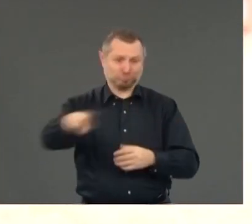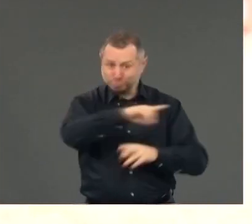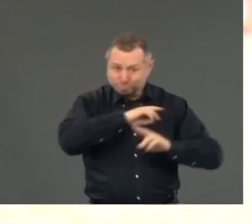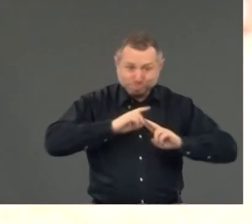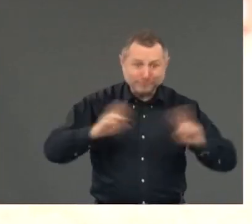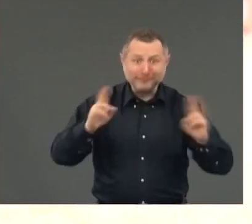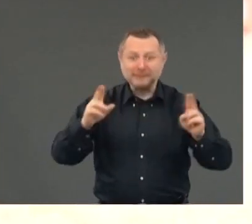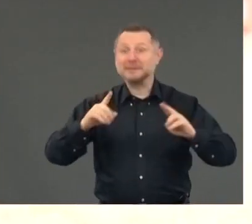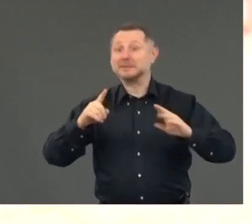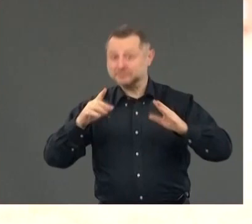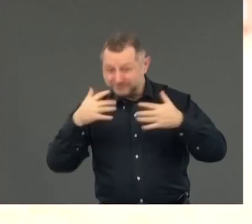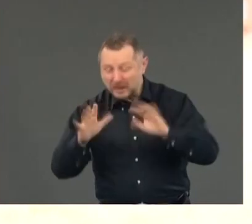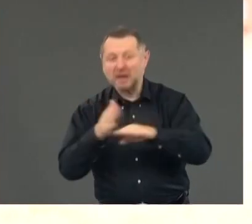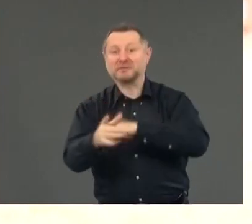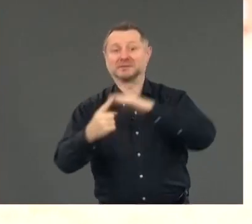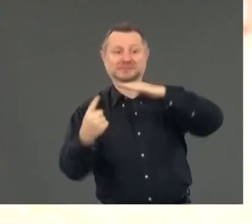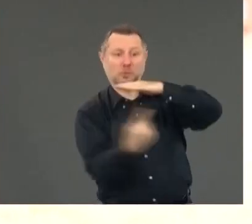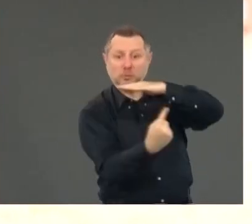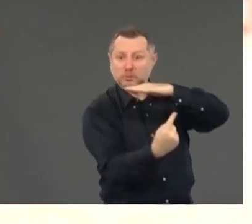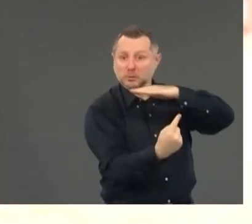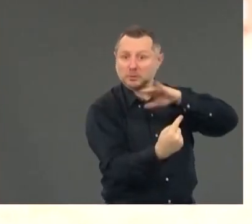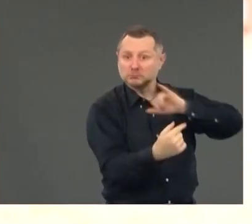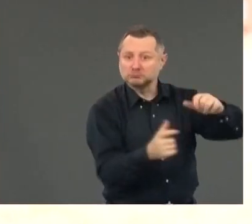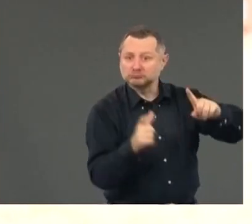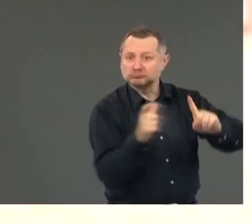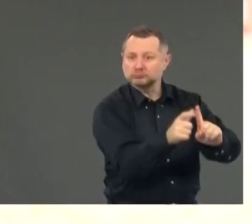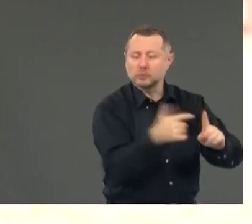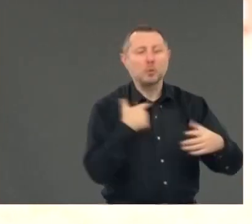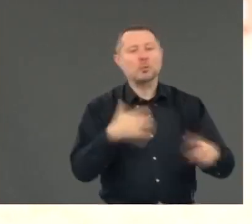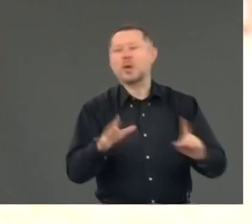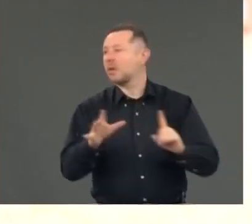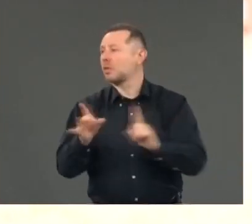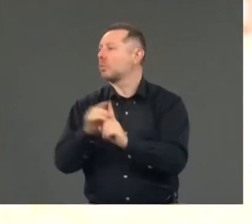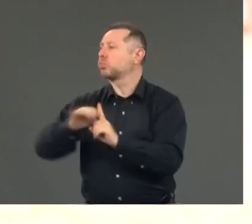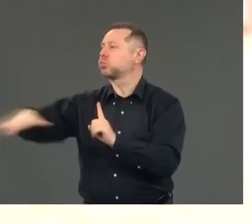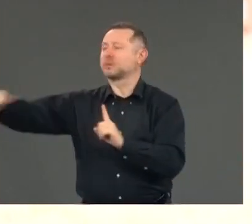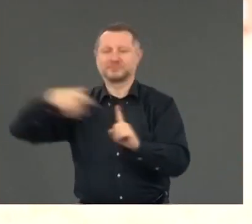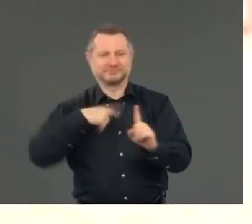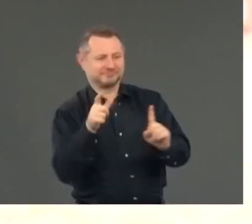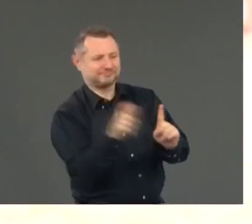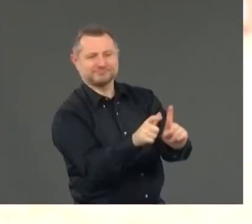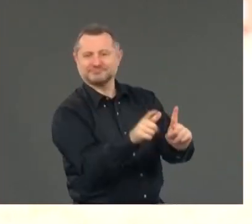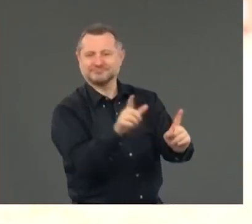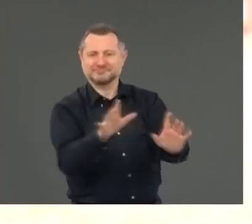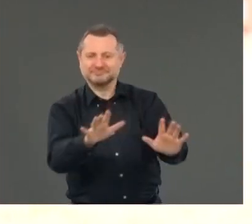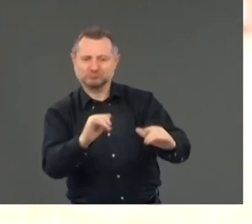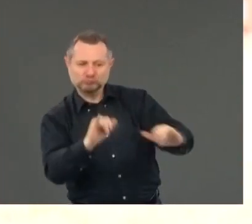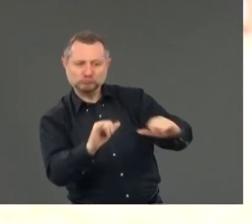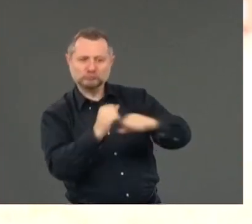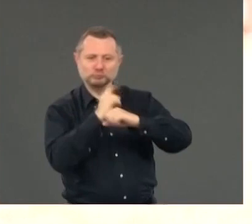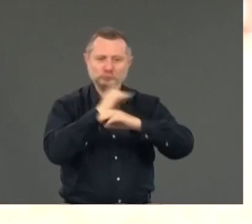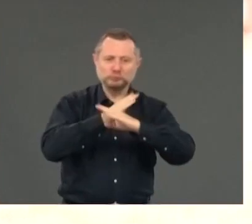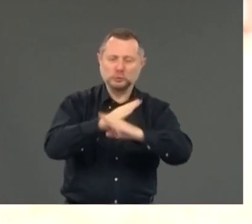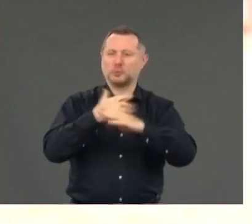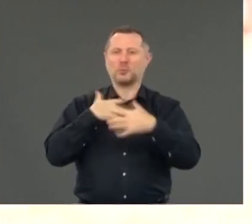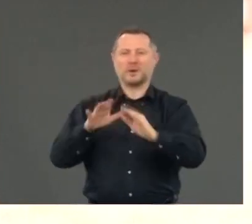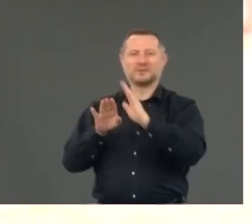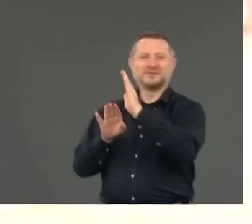1:20, and you don't infect anyone else, right? It's all about keeping that infection spread number down.